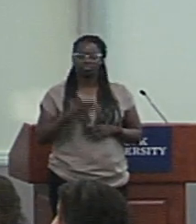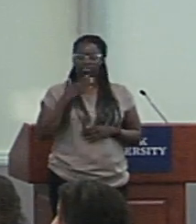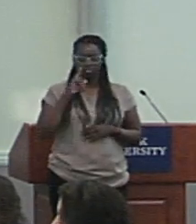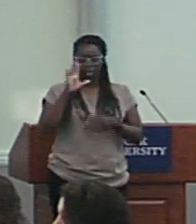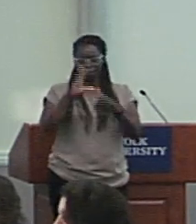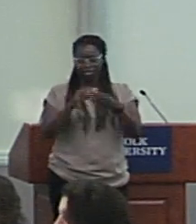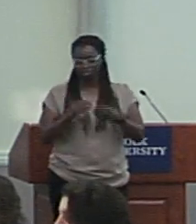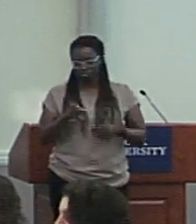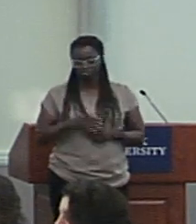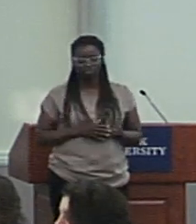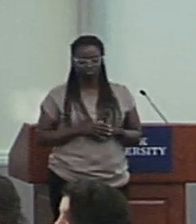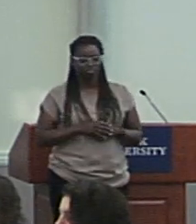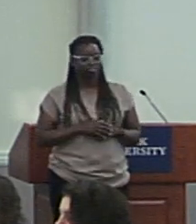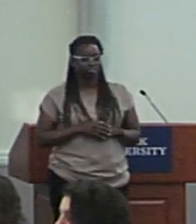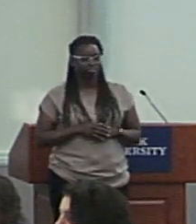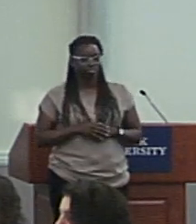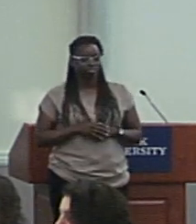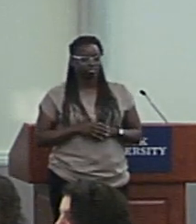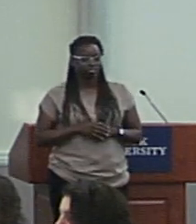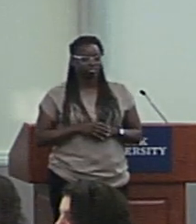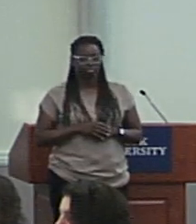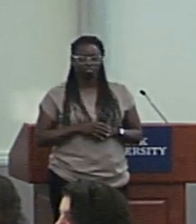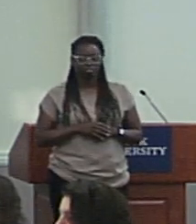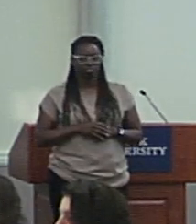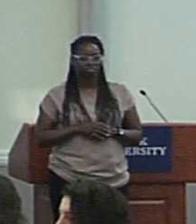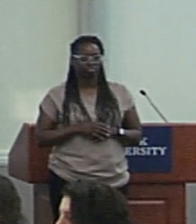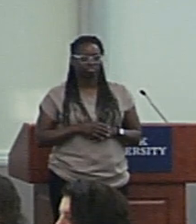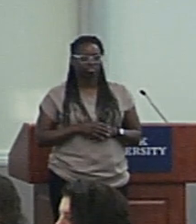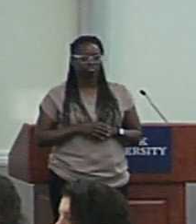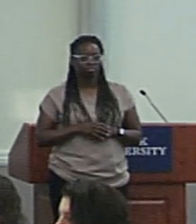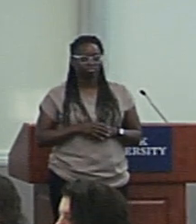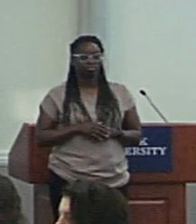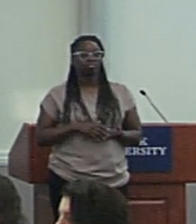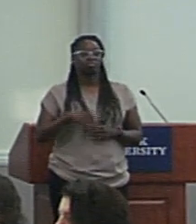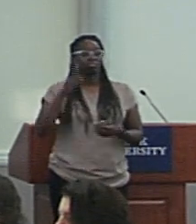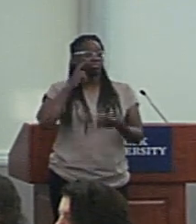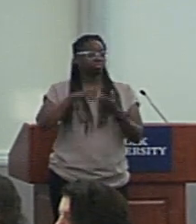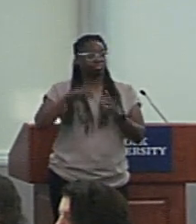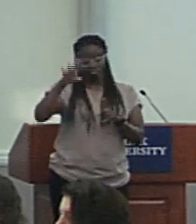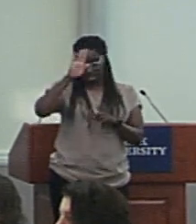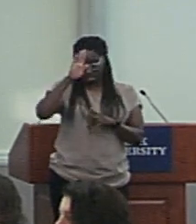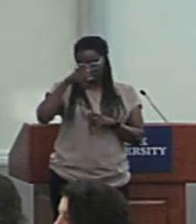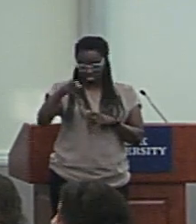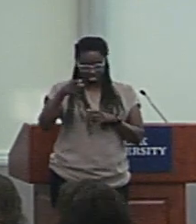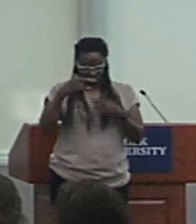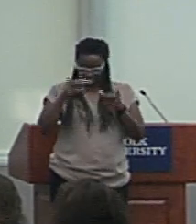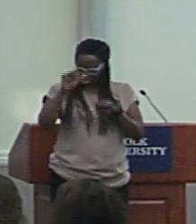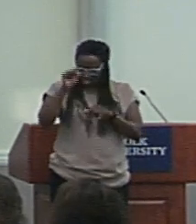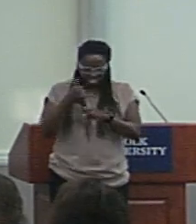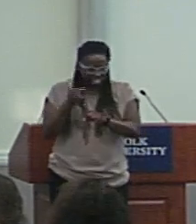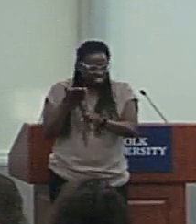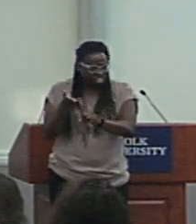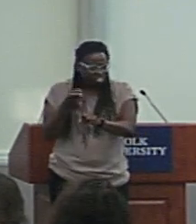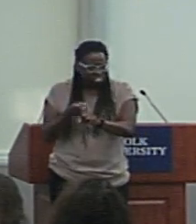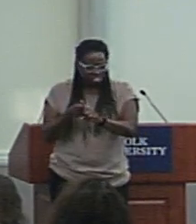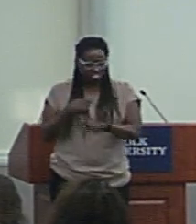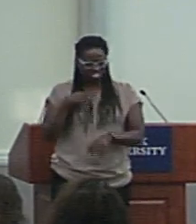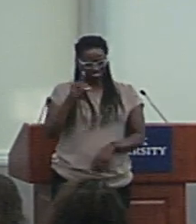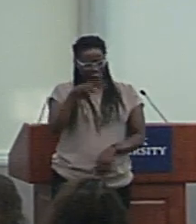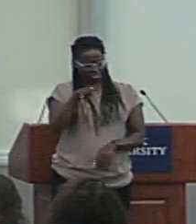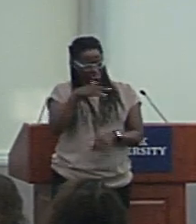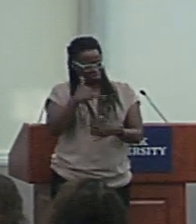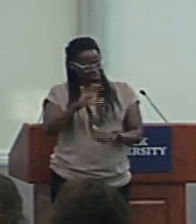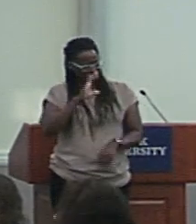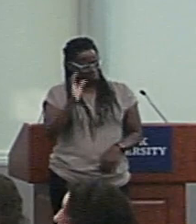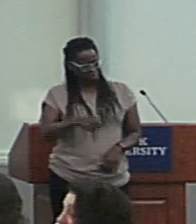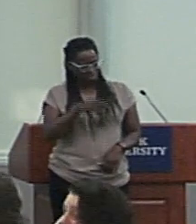didn't know that myself. I never think to notice that the fireboxes are there, and it's good to know that they do still work because they seem kind of old for some reason. 160